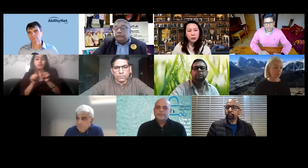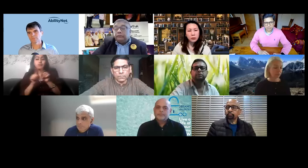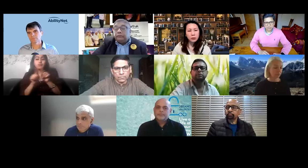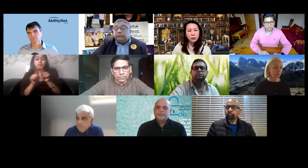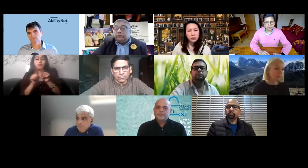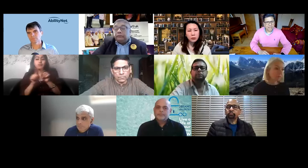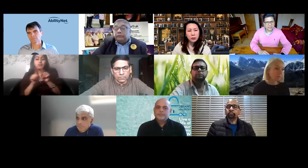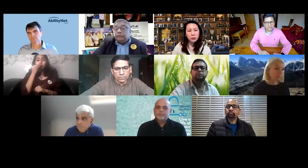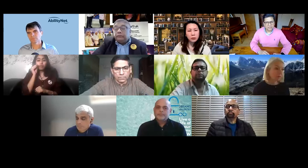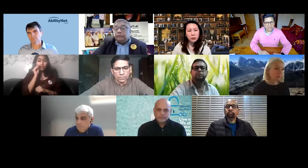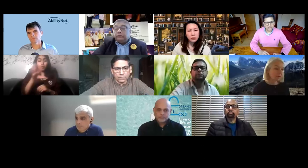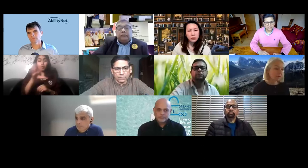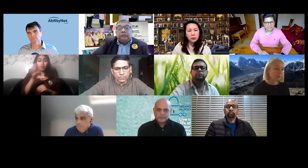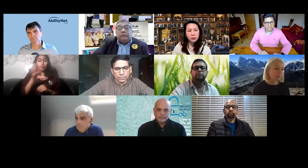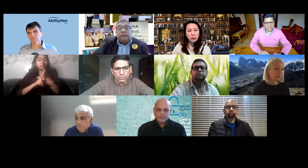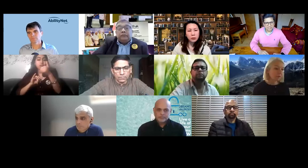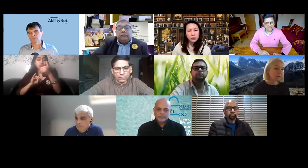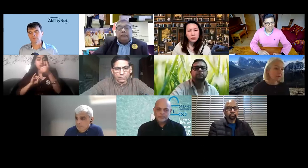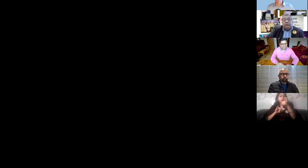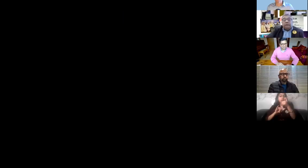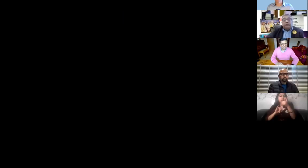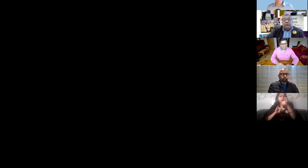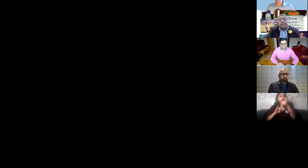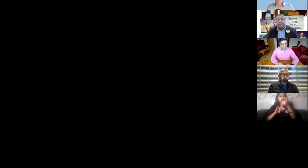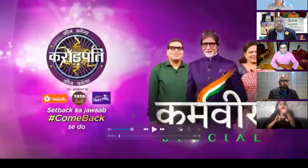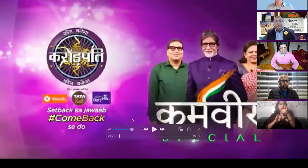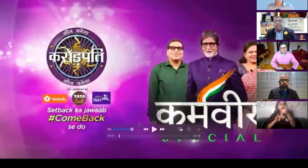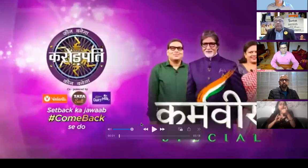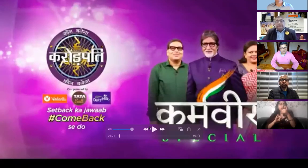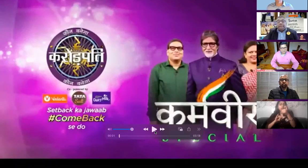Mansi to play it for us, please.